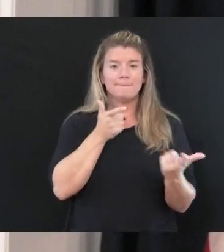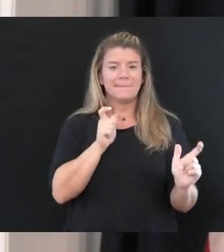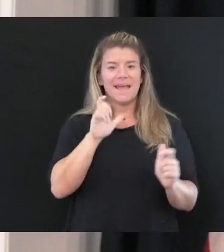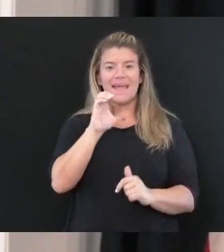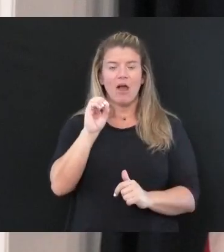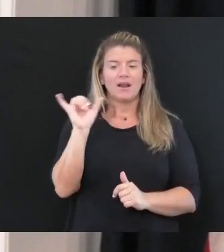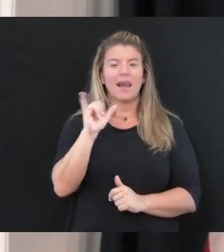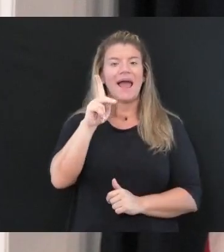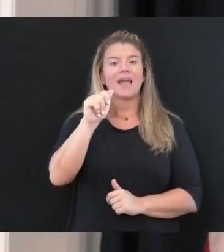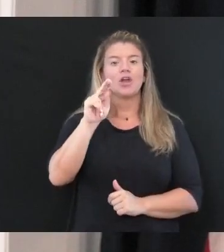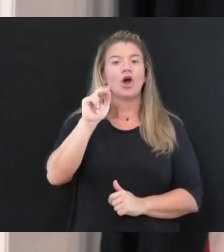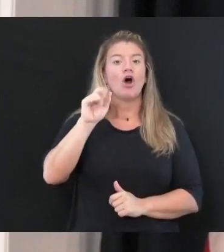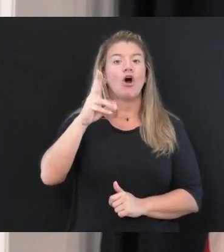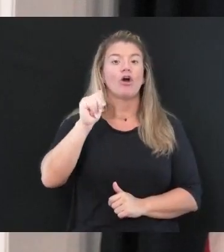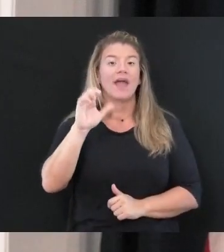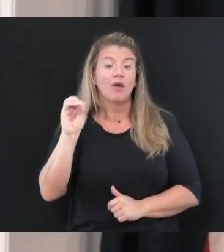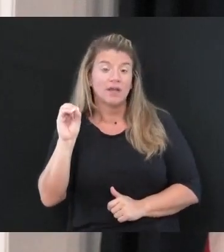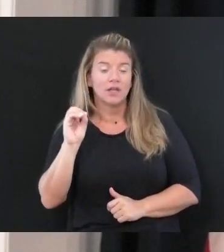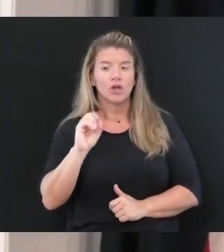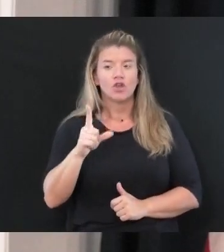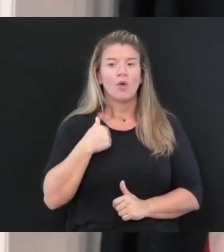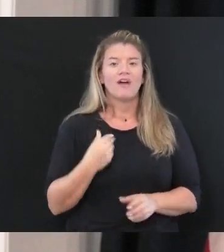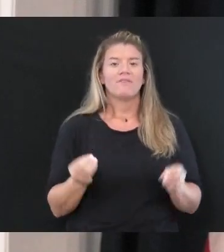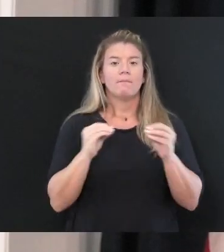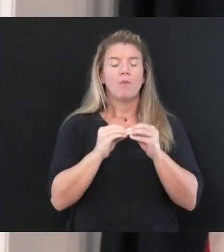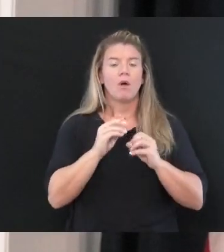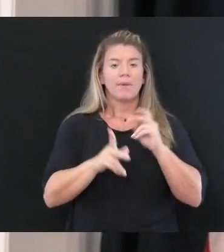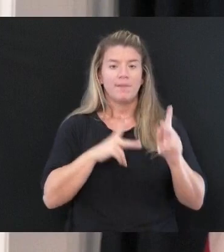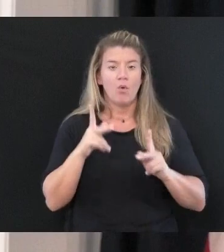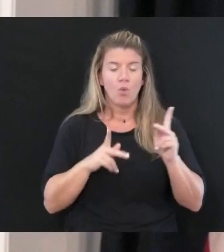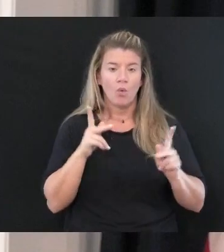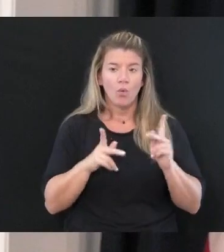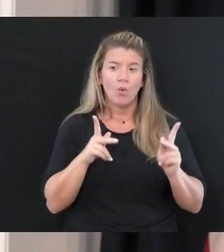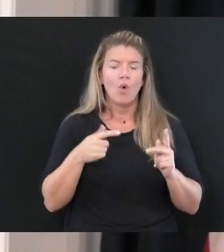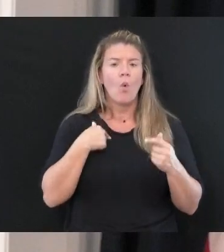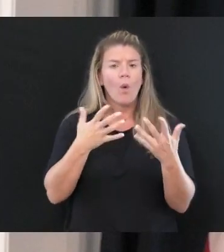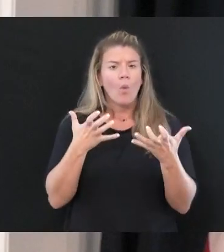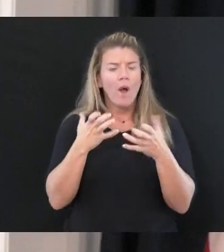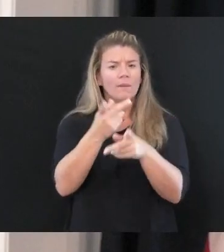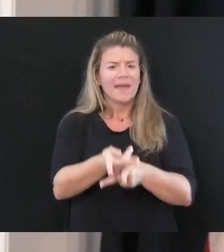like Kanawha County, where you have more people, then we want to be